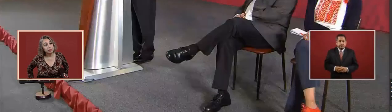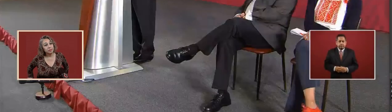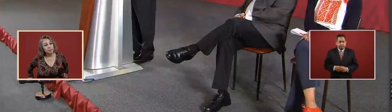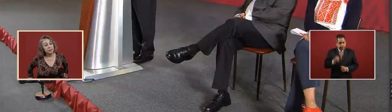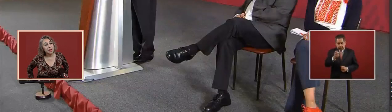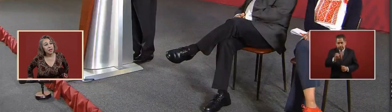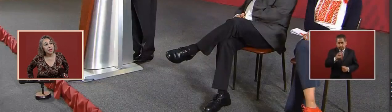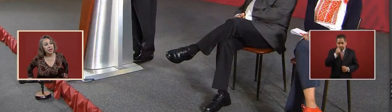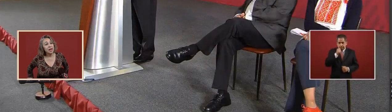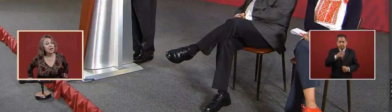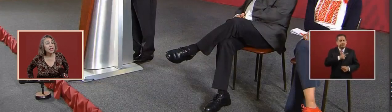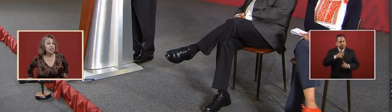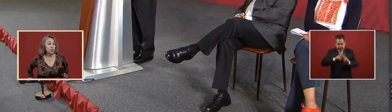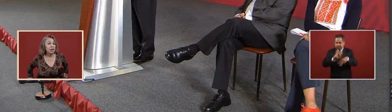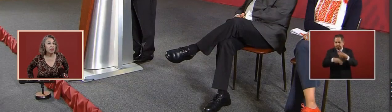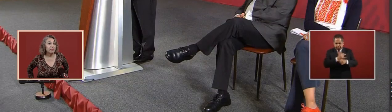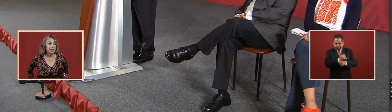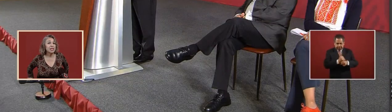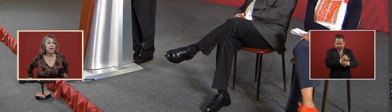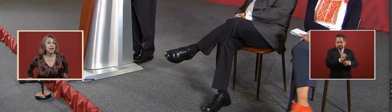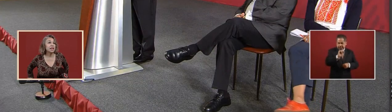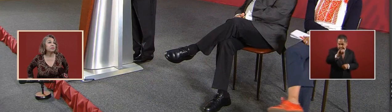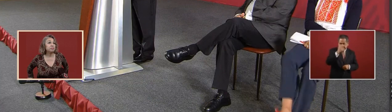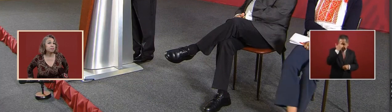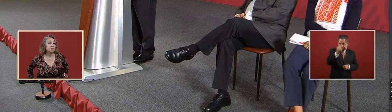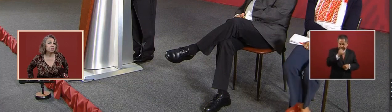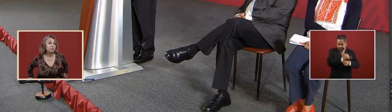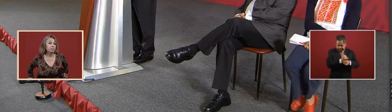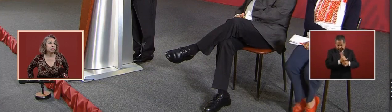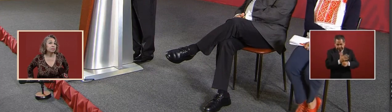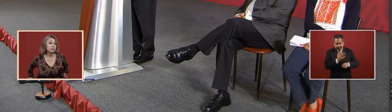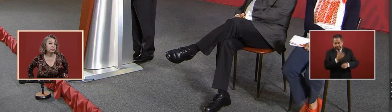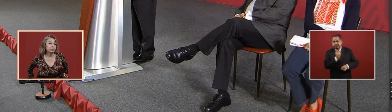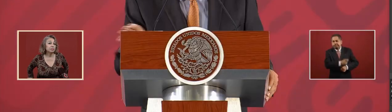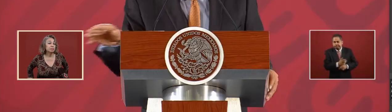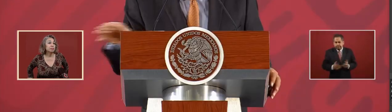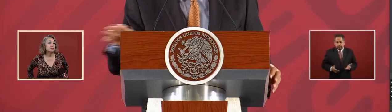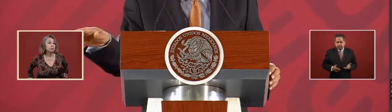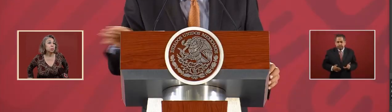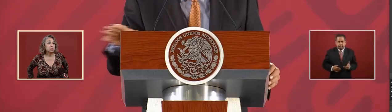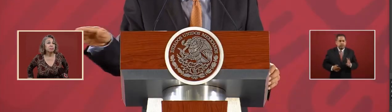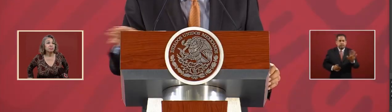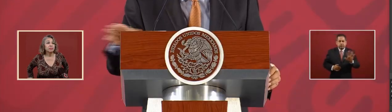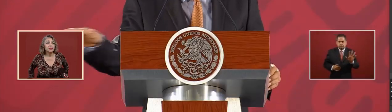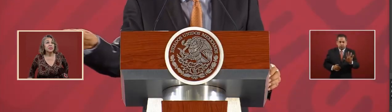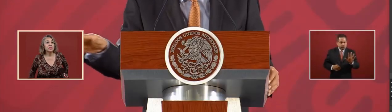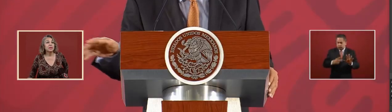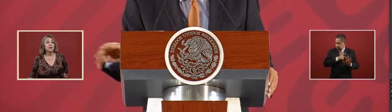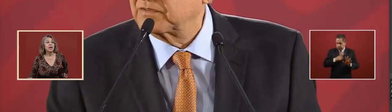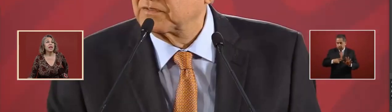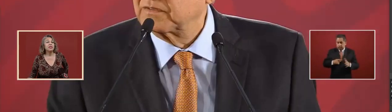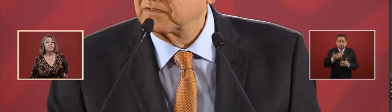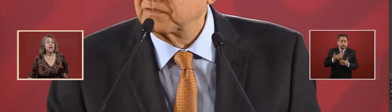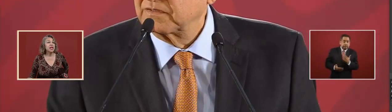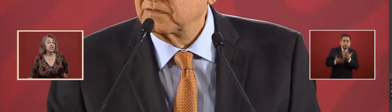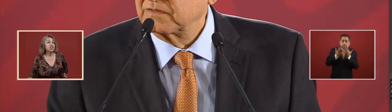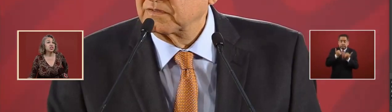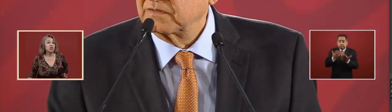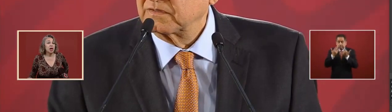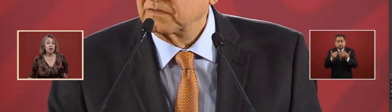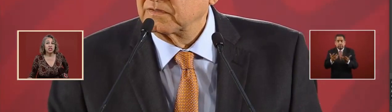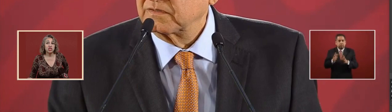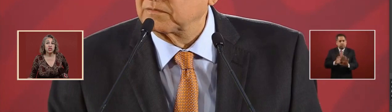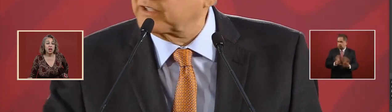De todas maneras hay que investigarlo. In any case, we have to investigate it. Y no tienen por qué faltar los medicamentos. And the